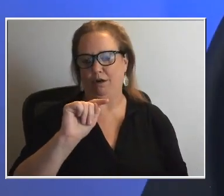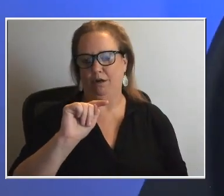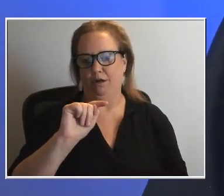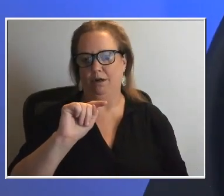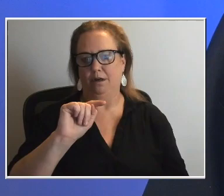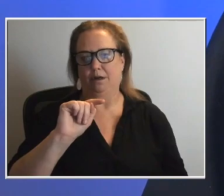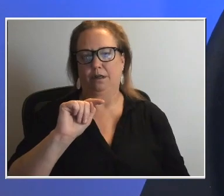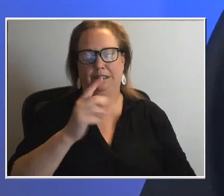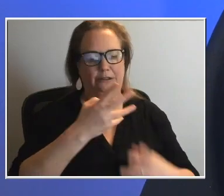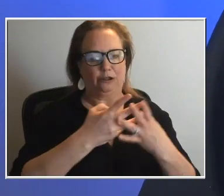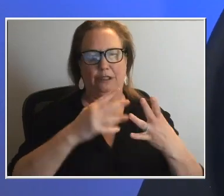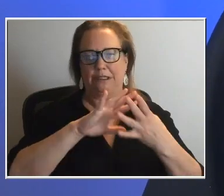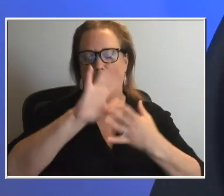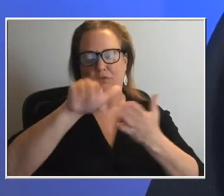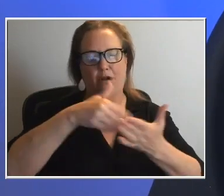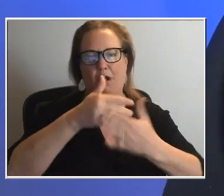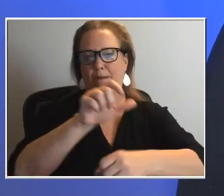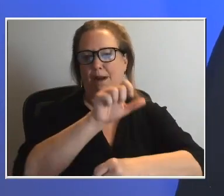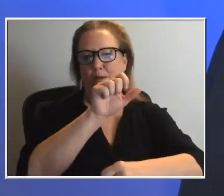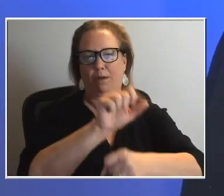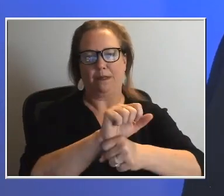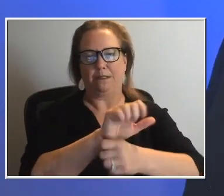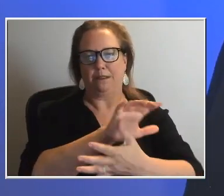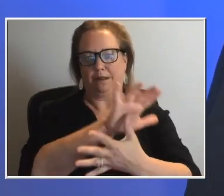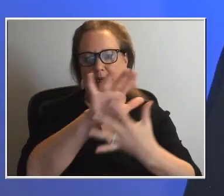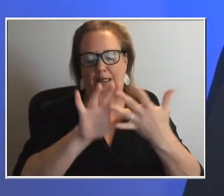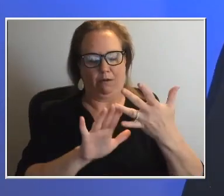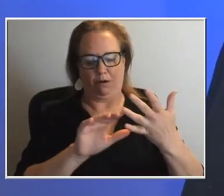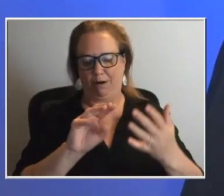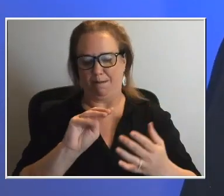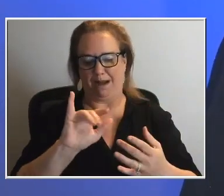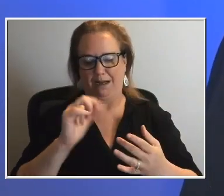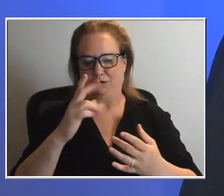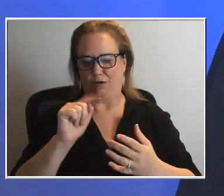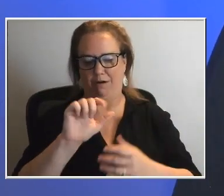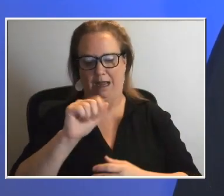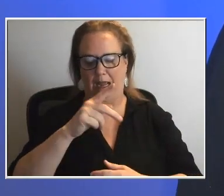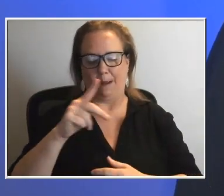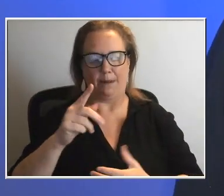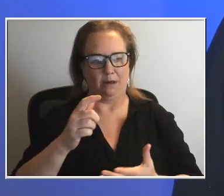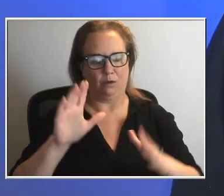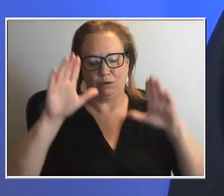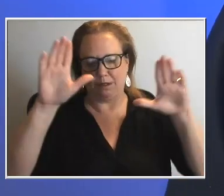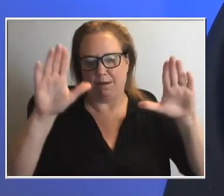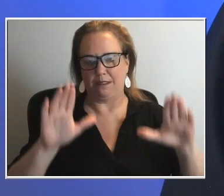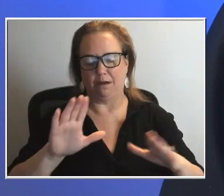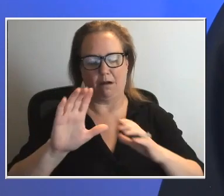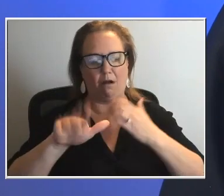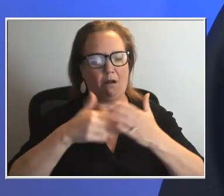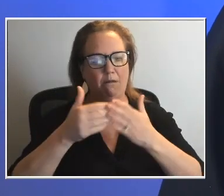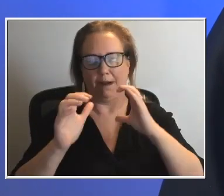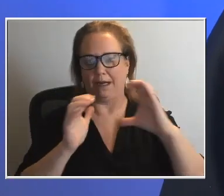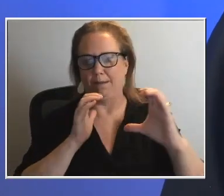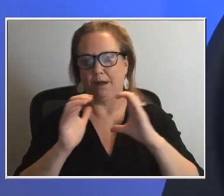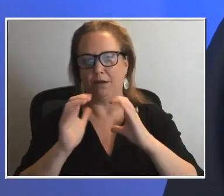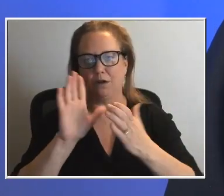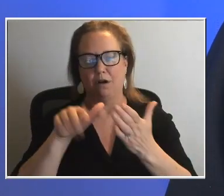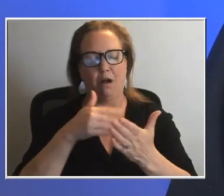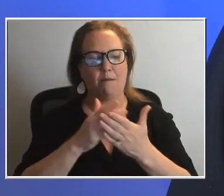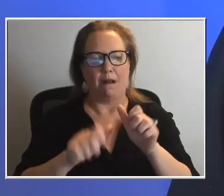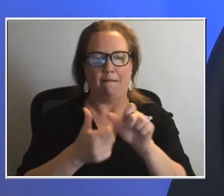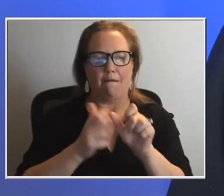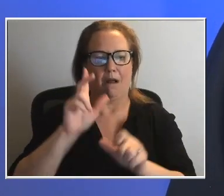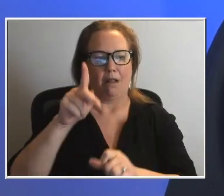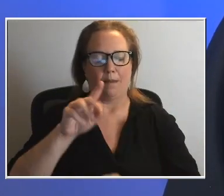scheduled all of my appointments, and they were already in my MyChart app, which was amazing. All my communication, I could do all my follow-ups on that